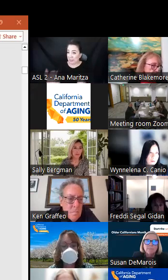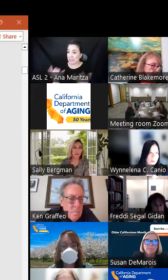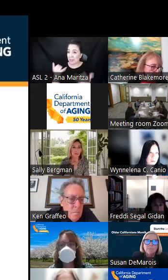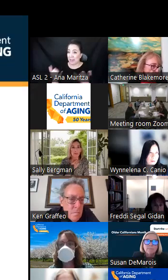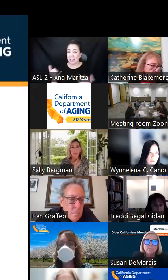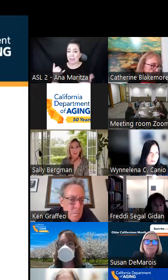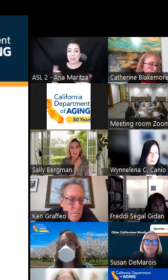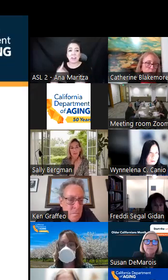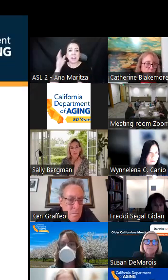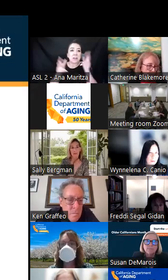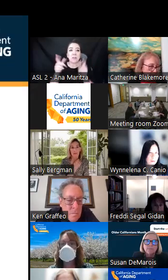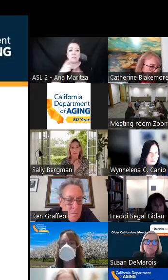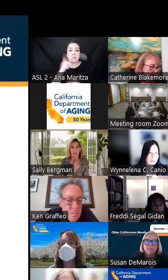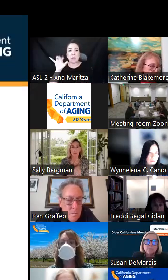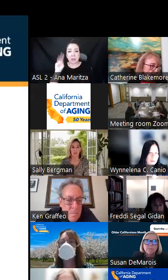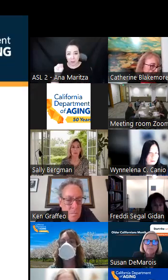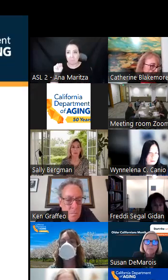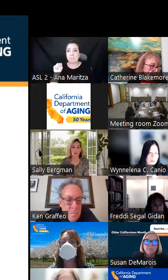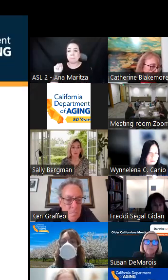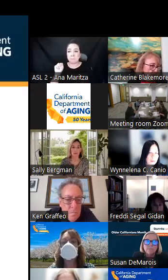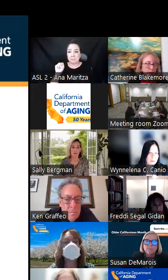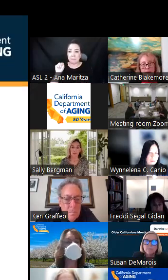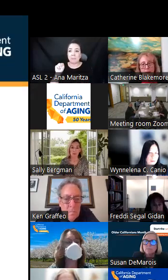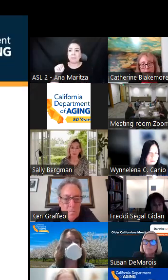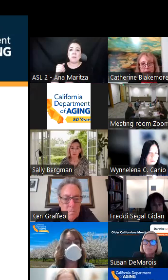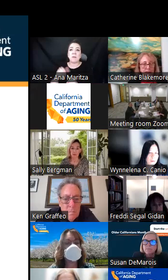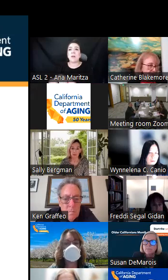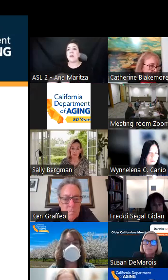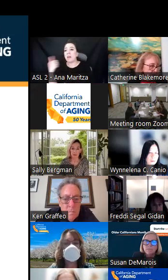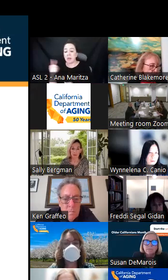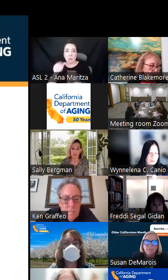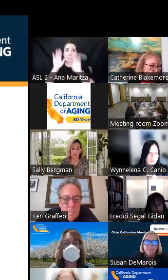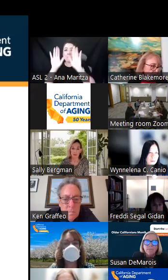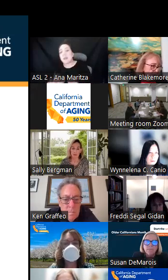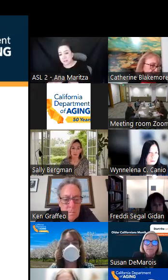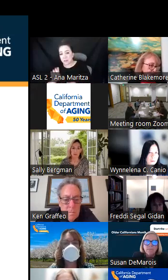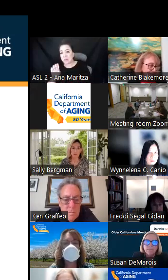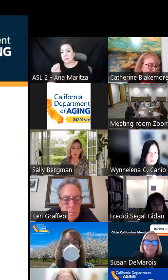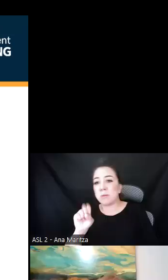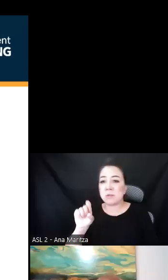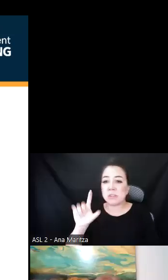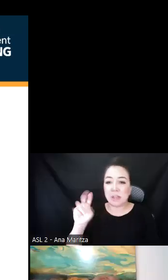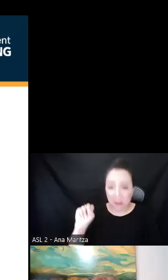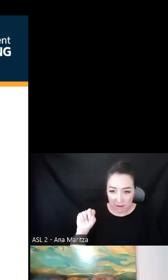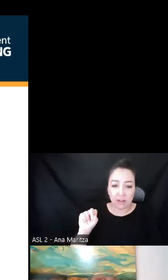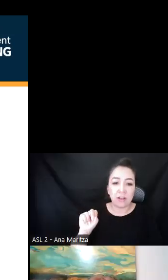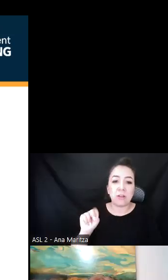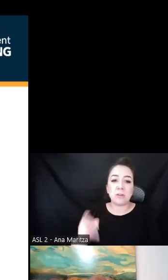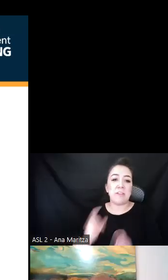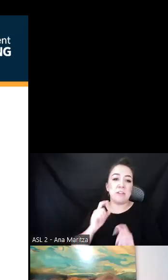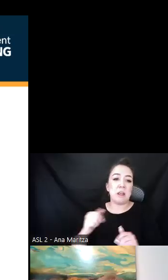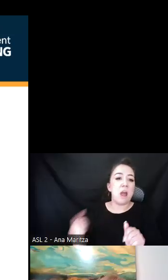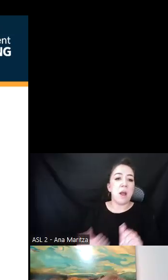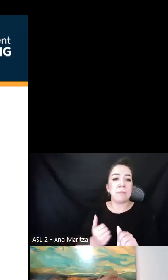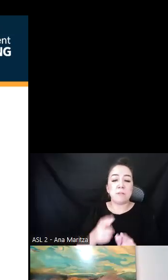is hear from Kim McCoy-Wade, followed by the amazing Susan Demarius, who's going to give us an update from